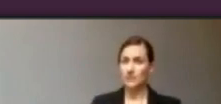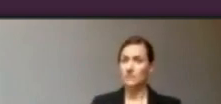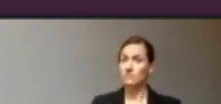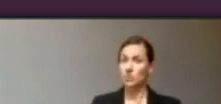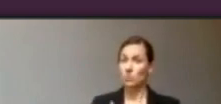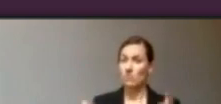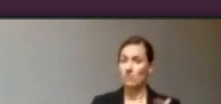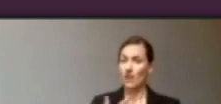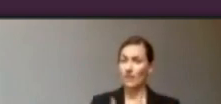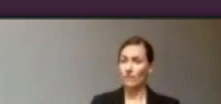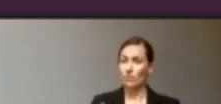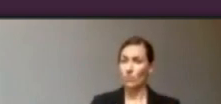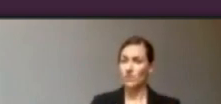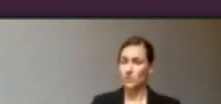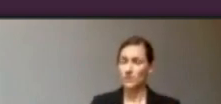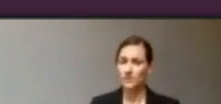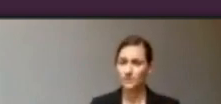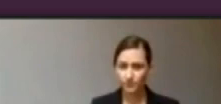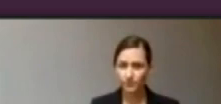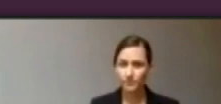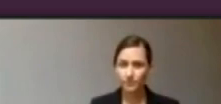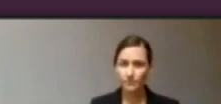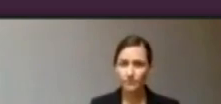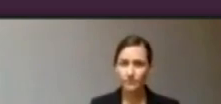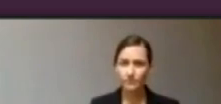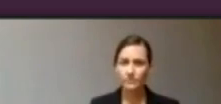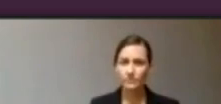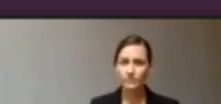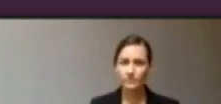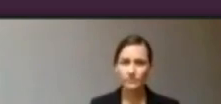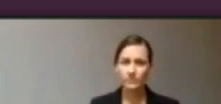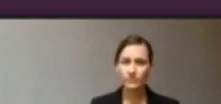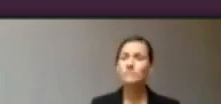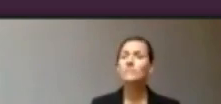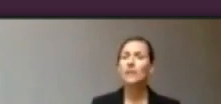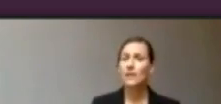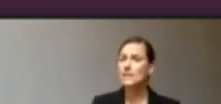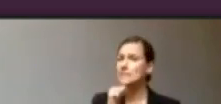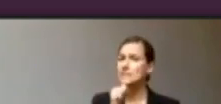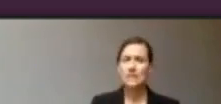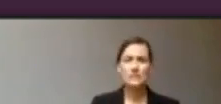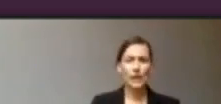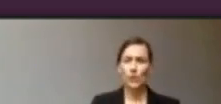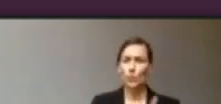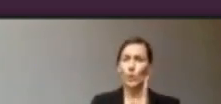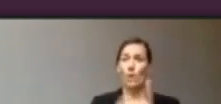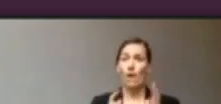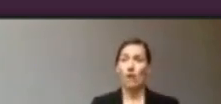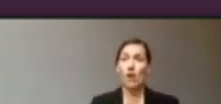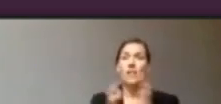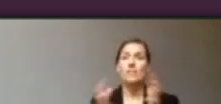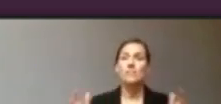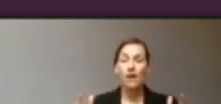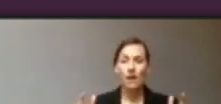resources typically. And it does it in a way that doesn't require a lot of